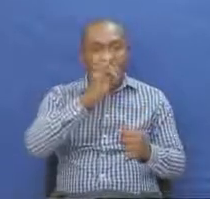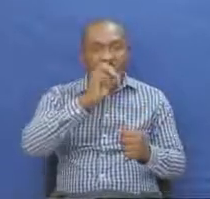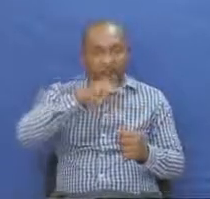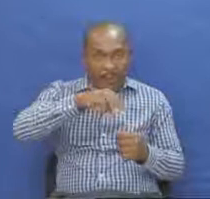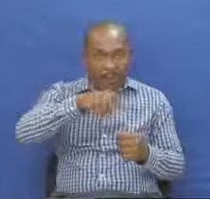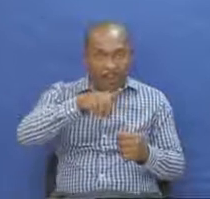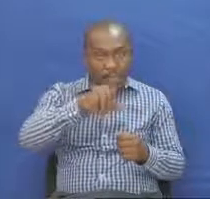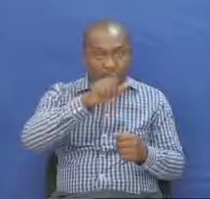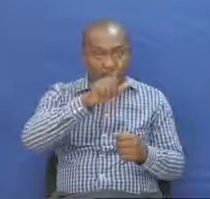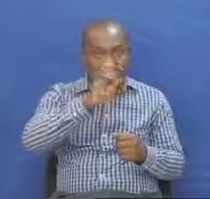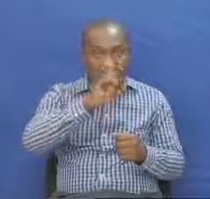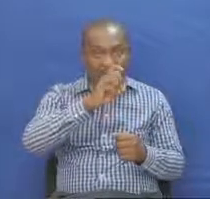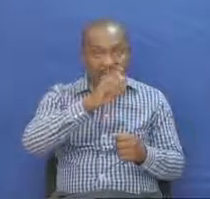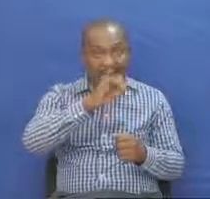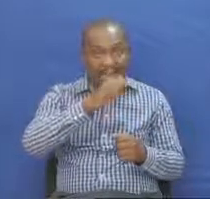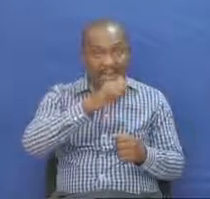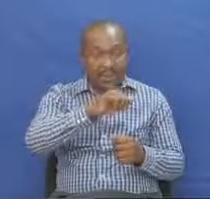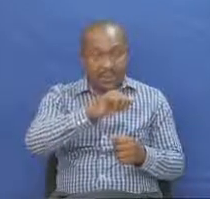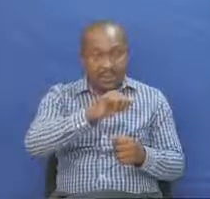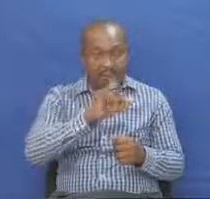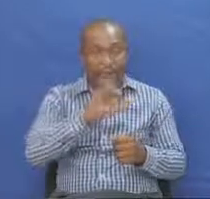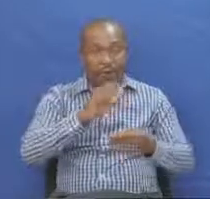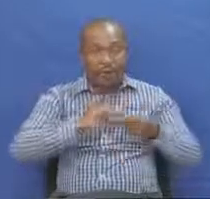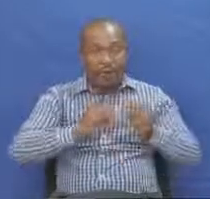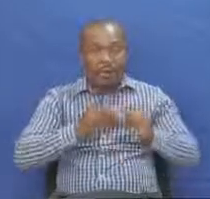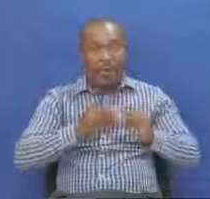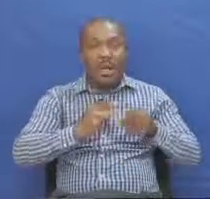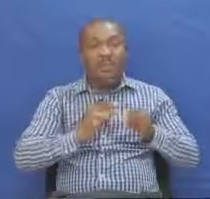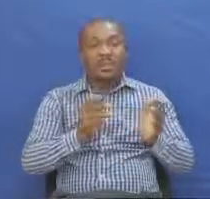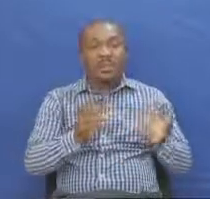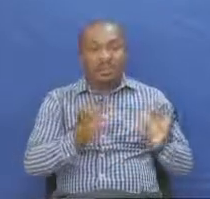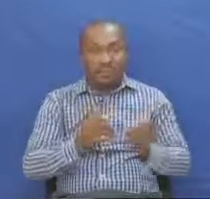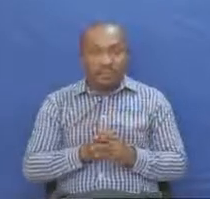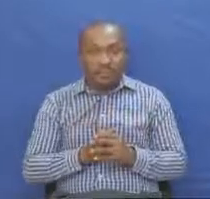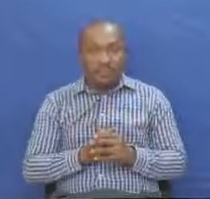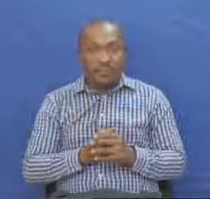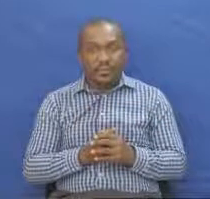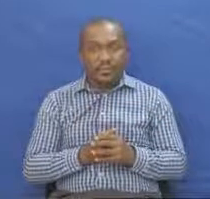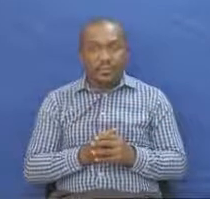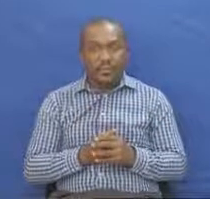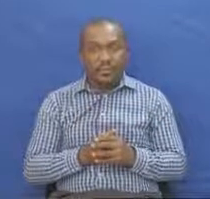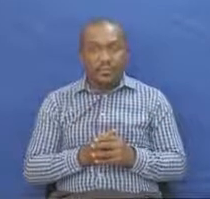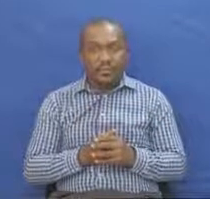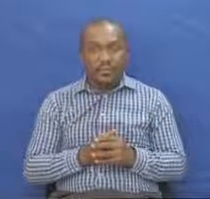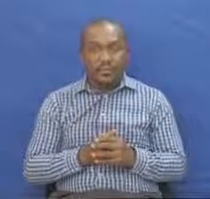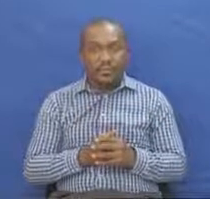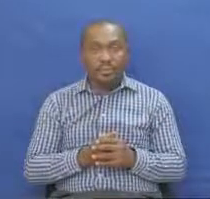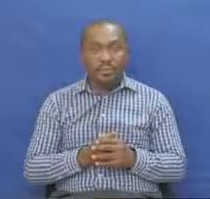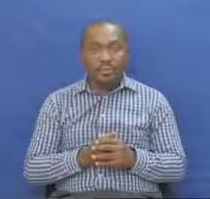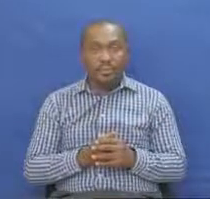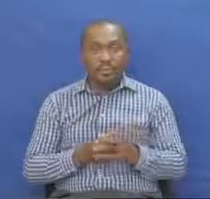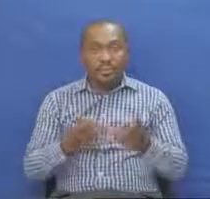You know, as organisms grow, they also tend to